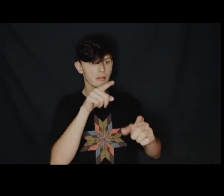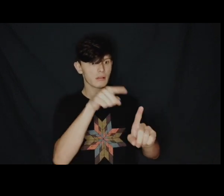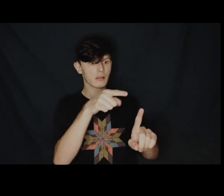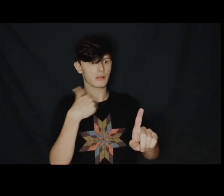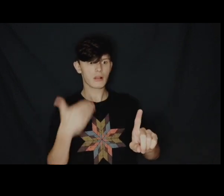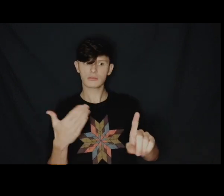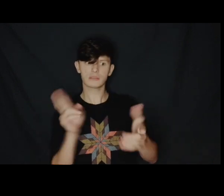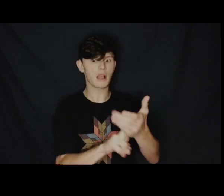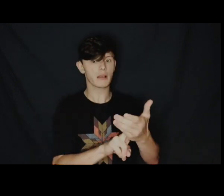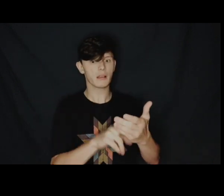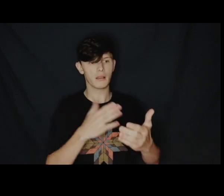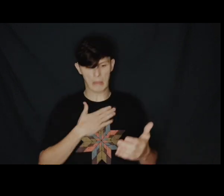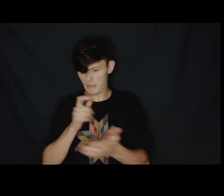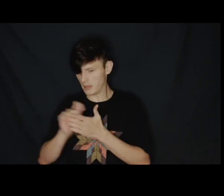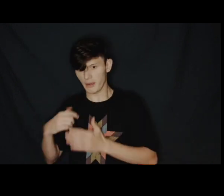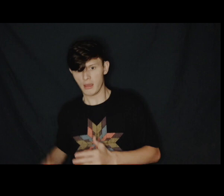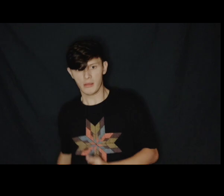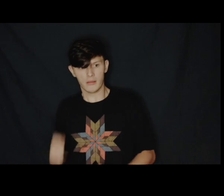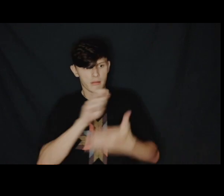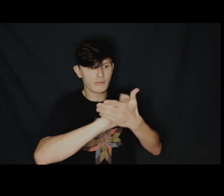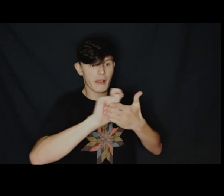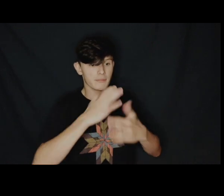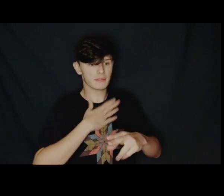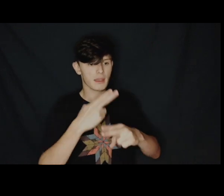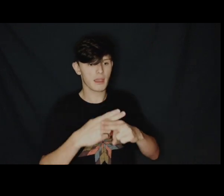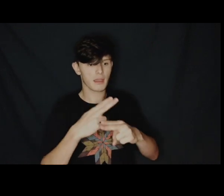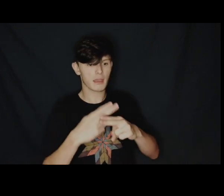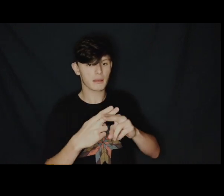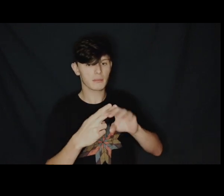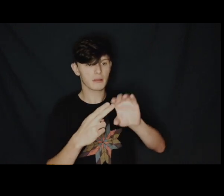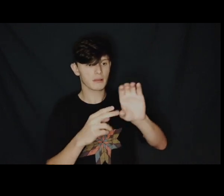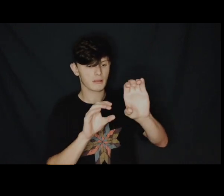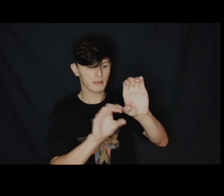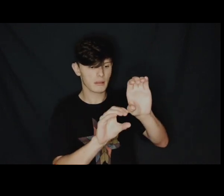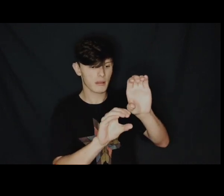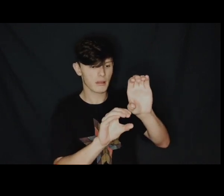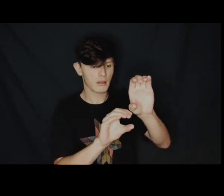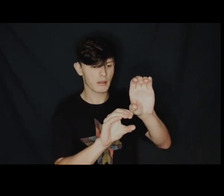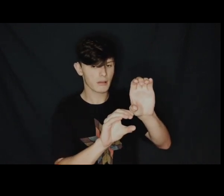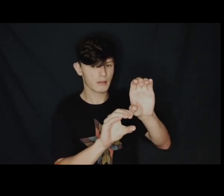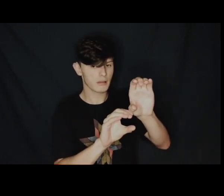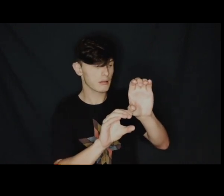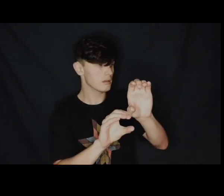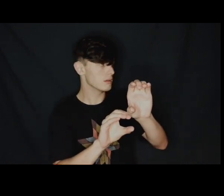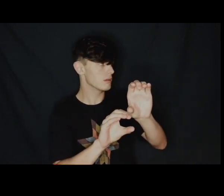the same. I grab the pen, I write my name.